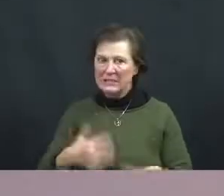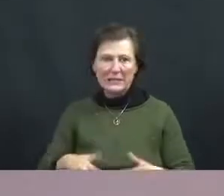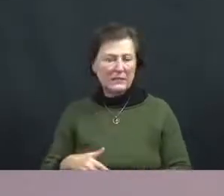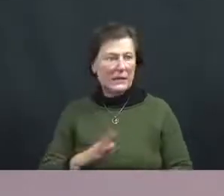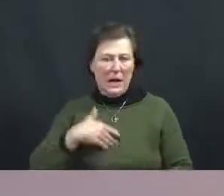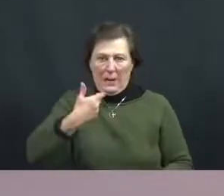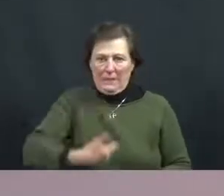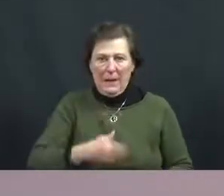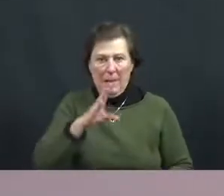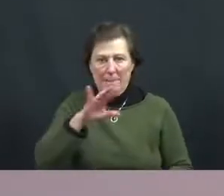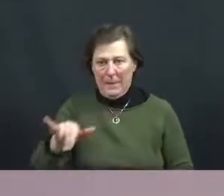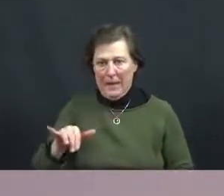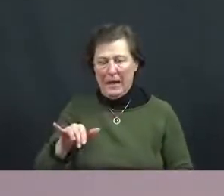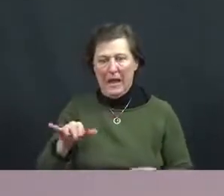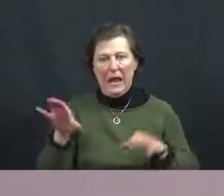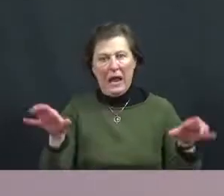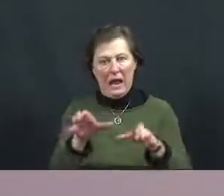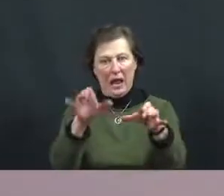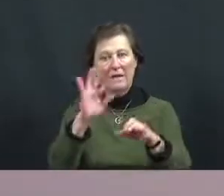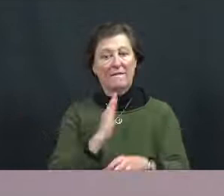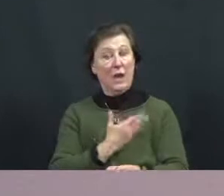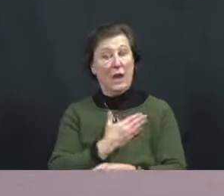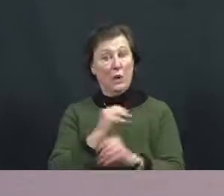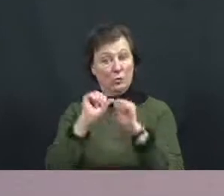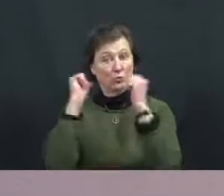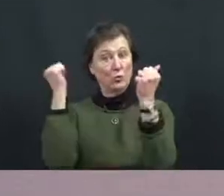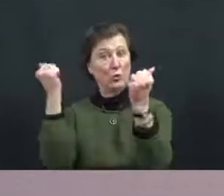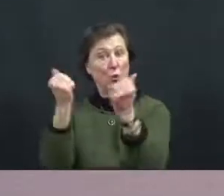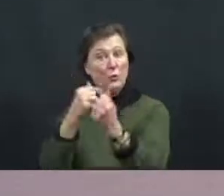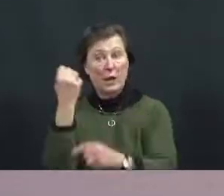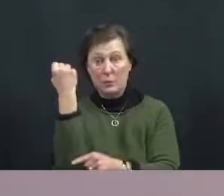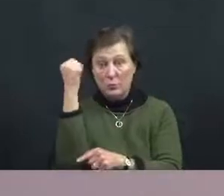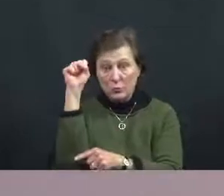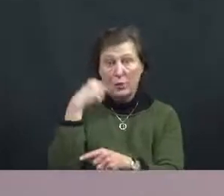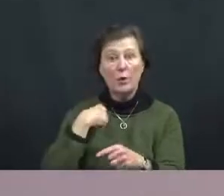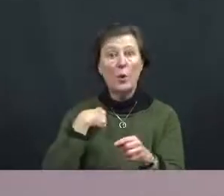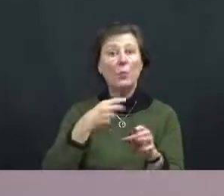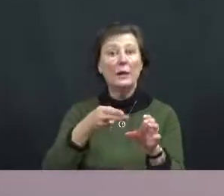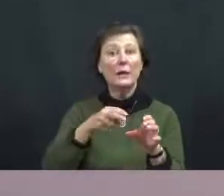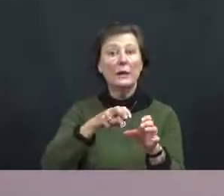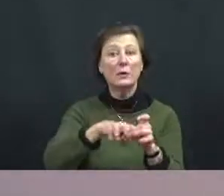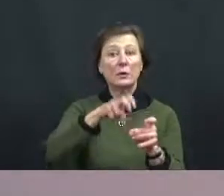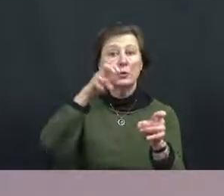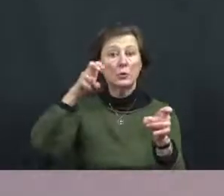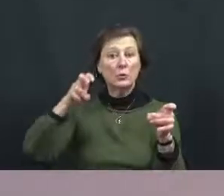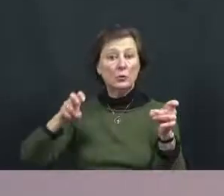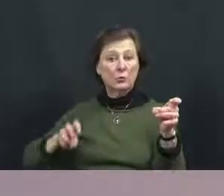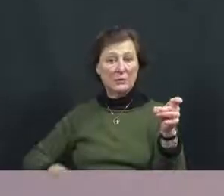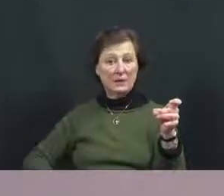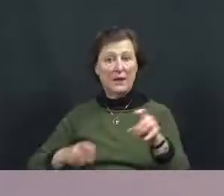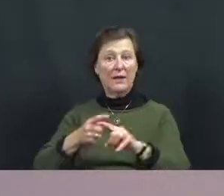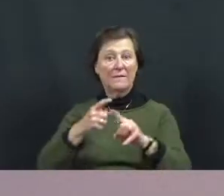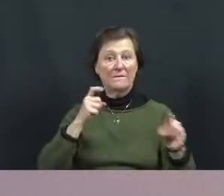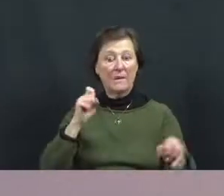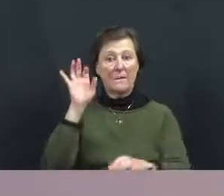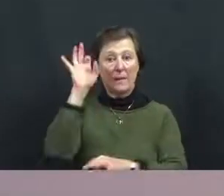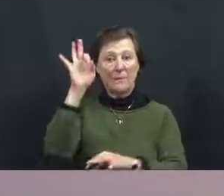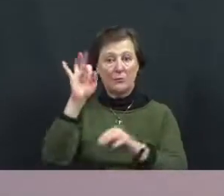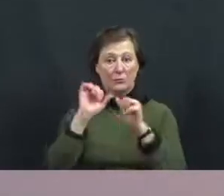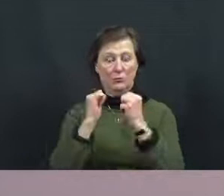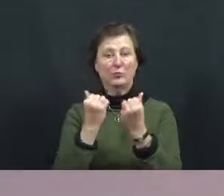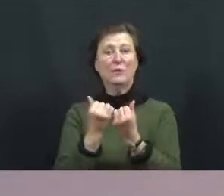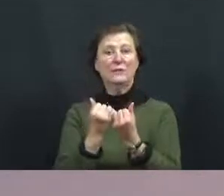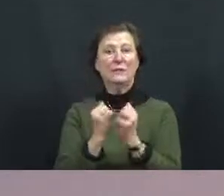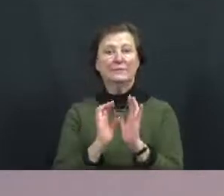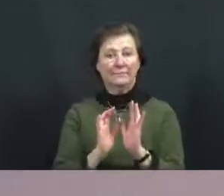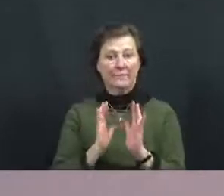our association. And in protest of this, we resigned from the Ministers Association. And